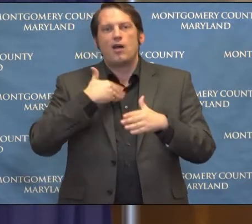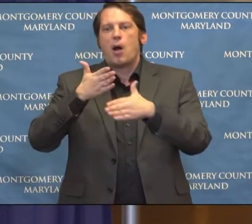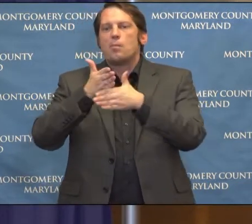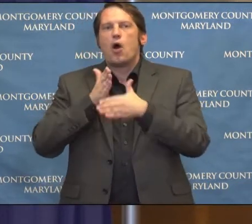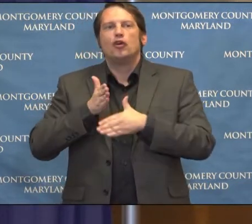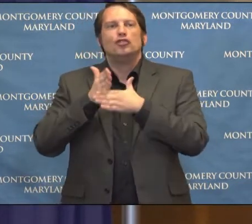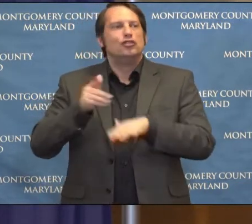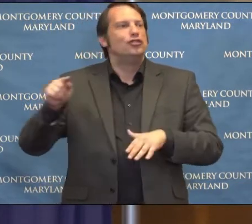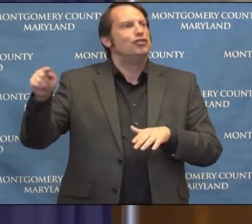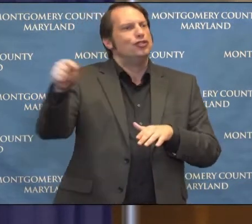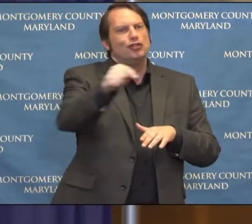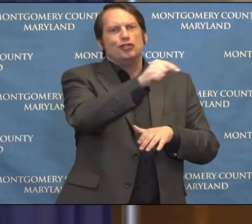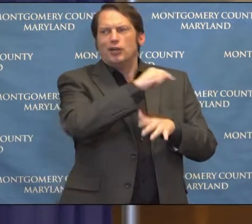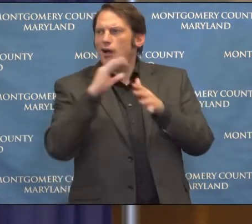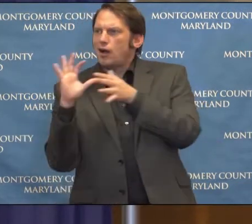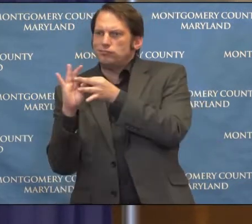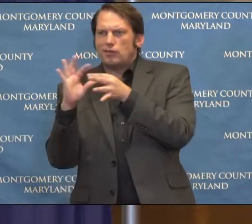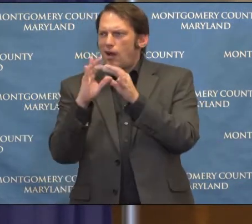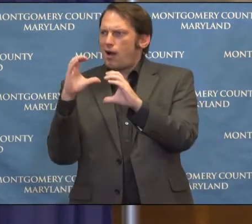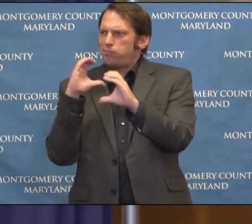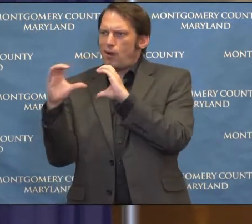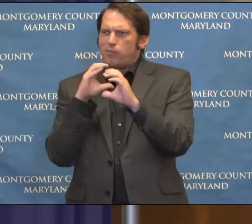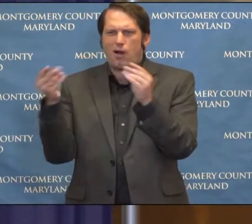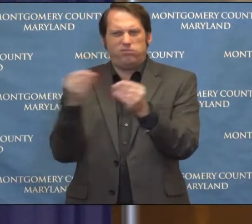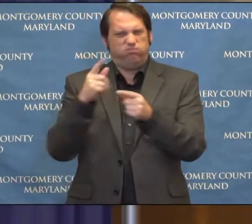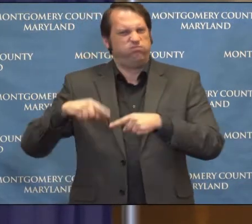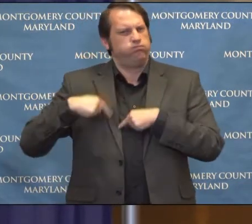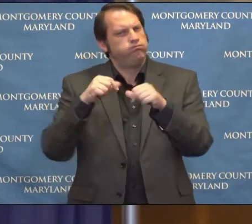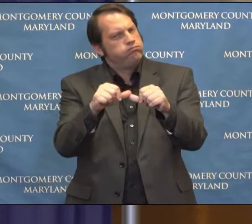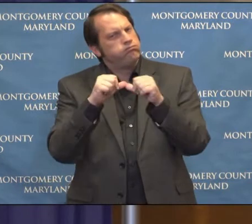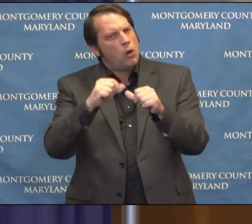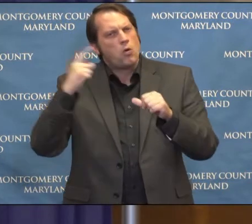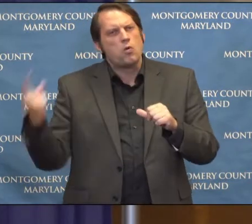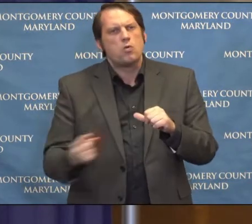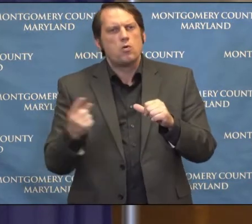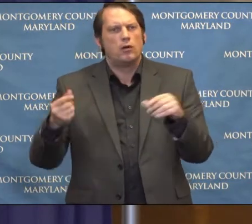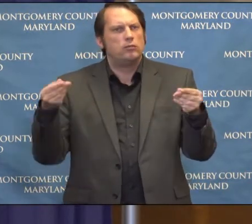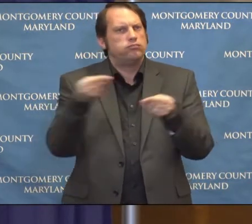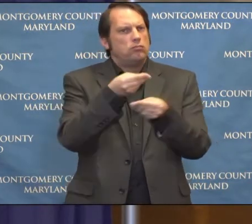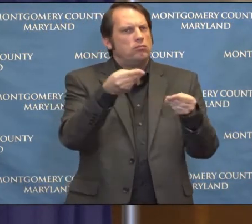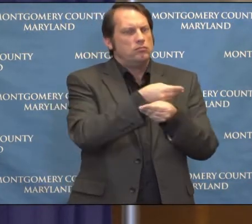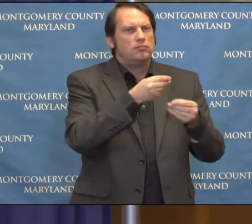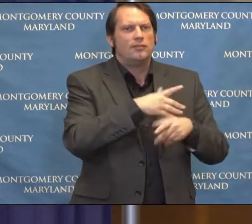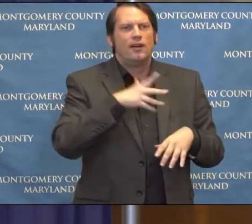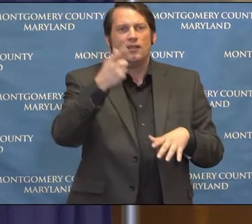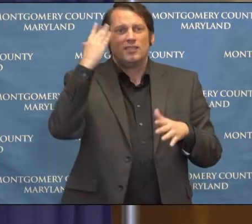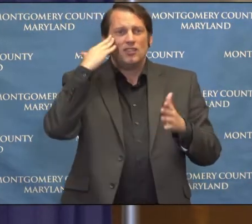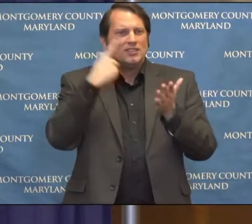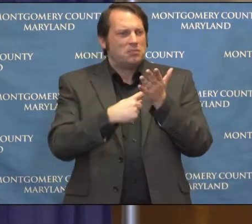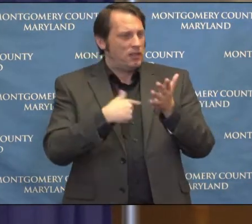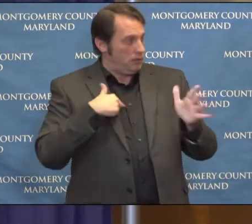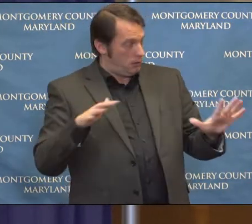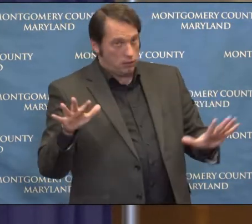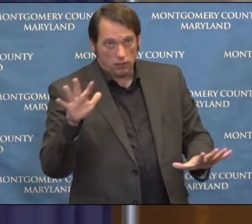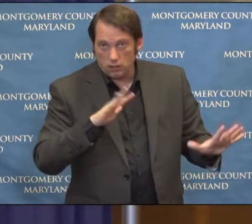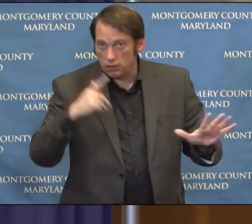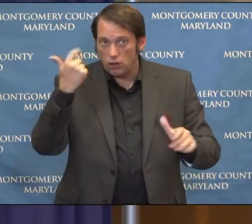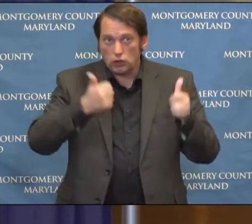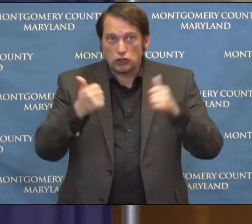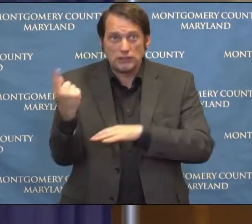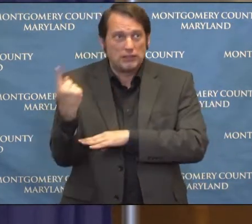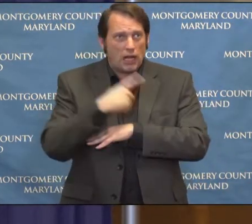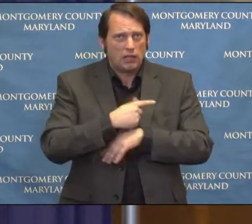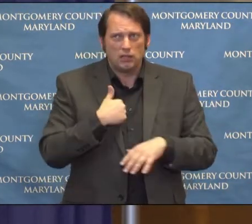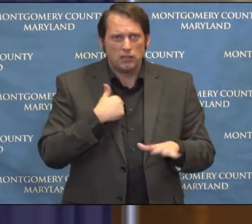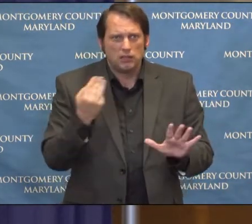earlier this week, forgive me, the days mixed together. Sometime earlier this week, Monday or Tuesday, we had a call with the